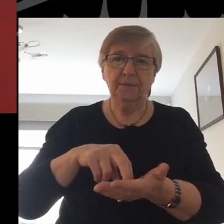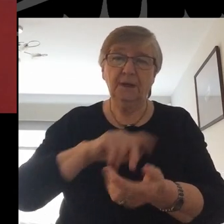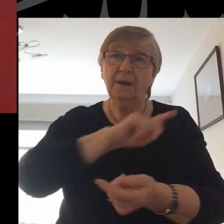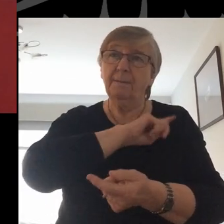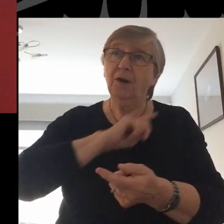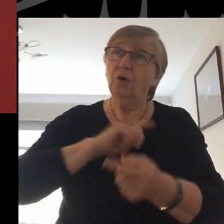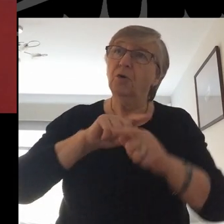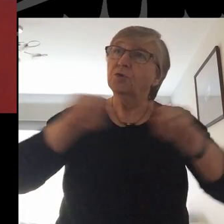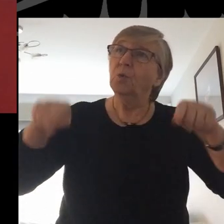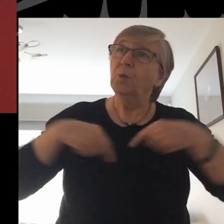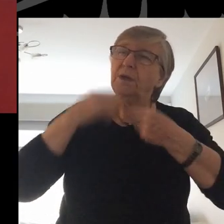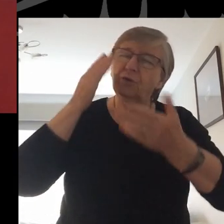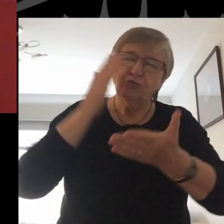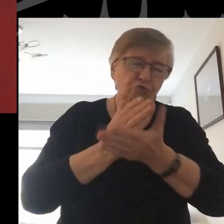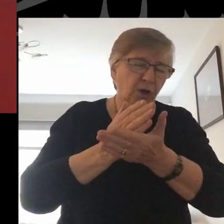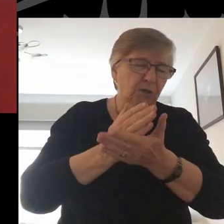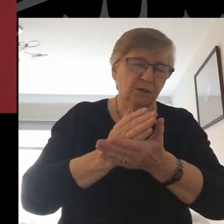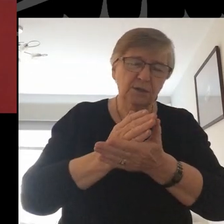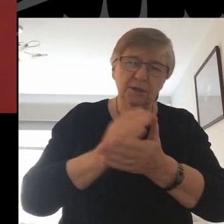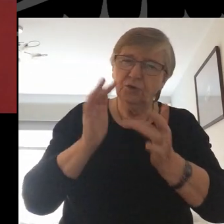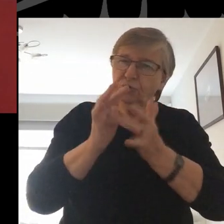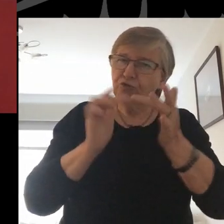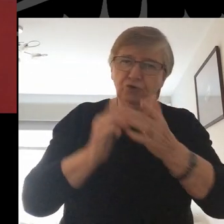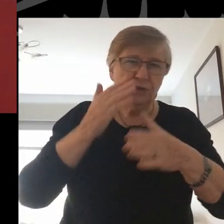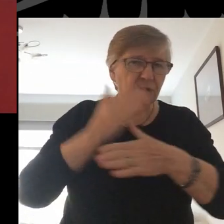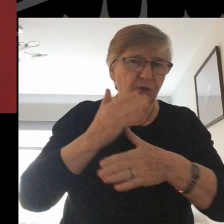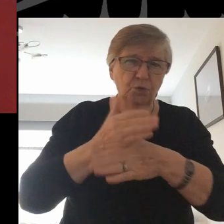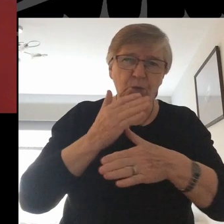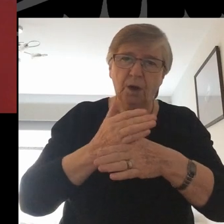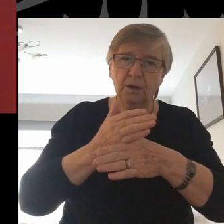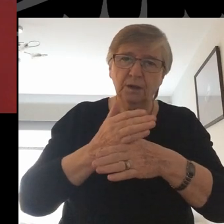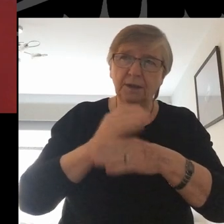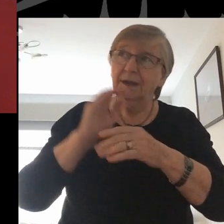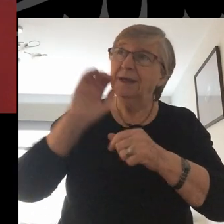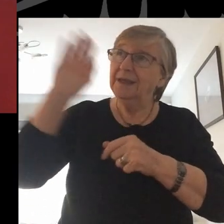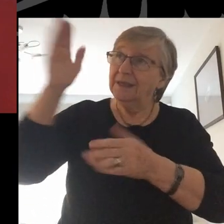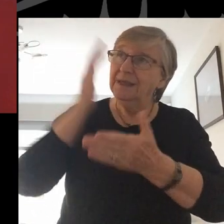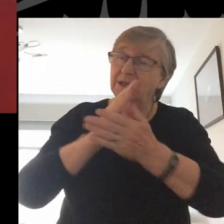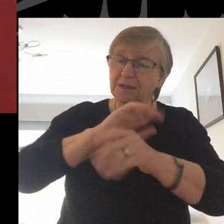because we trust in that work of Jesus as Savior and Lord for us,